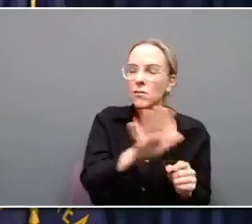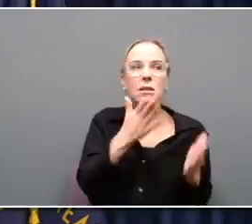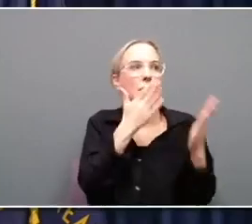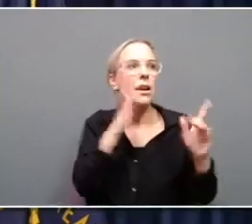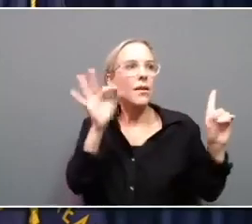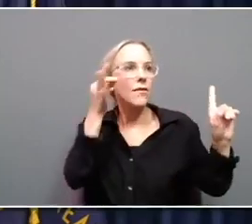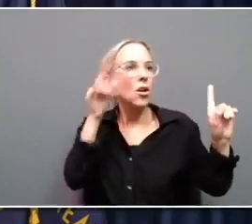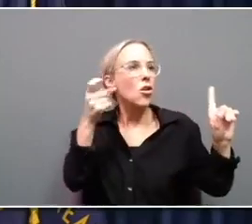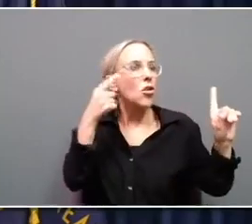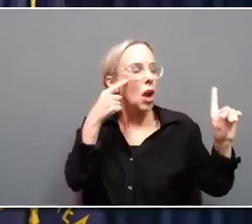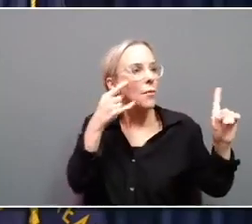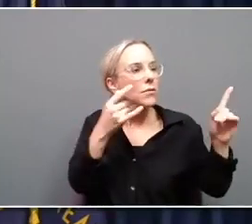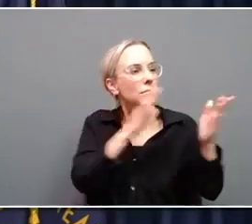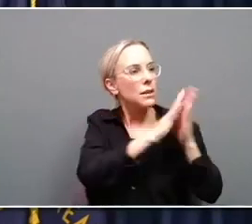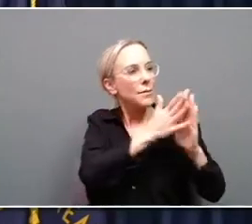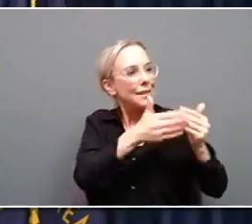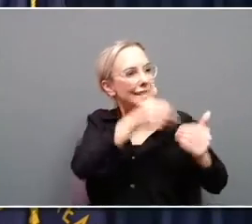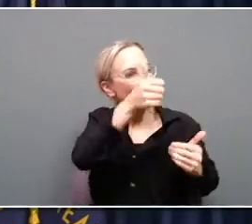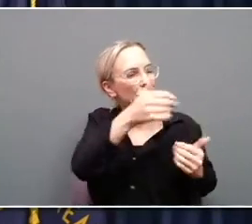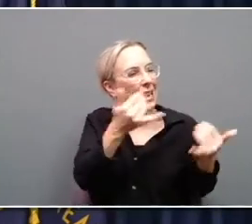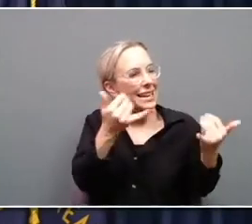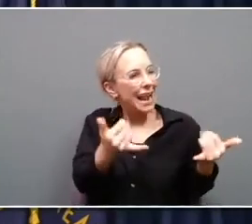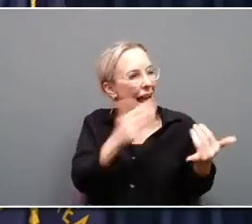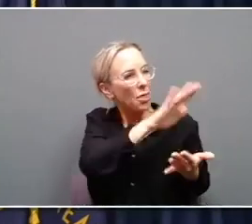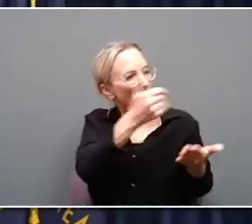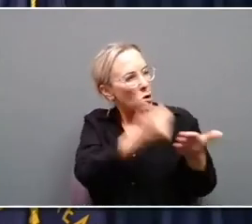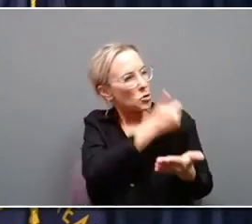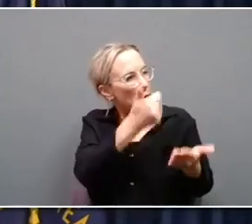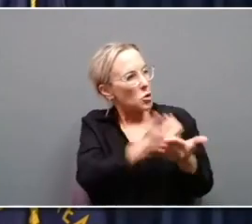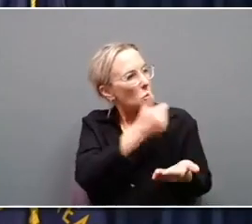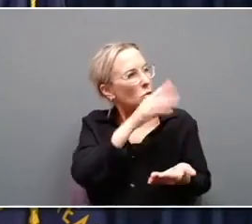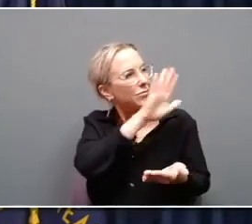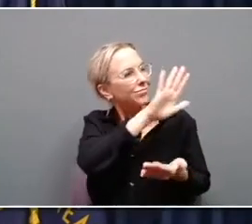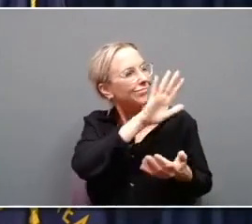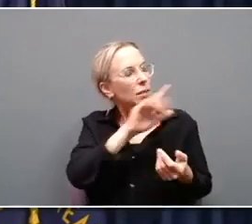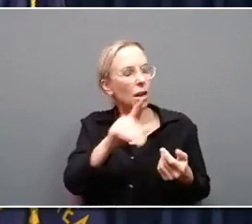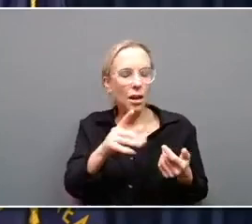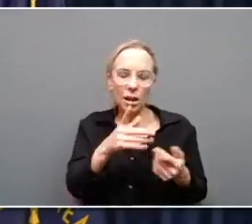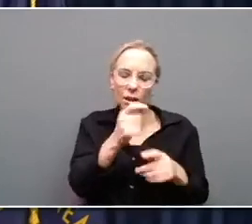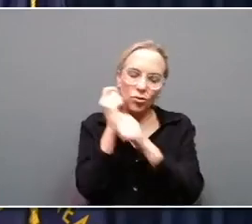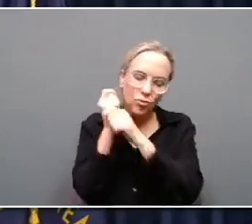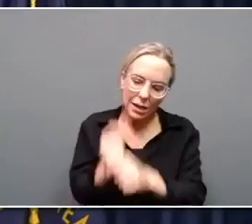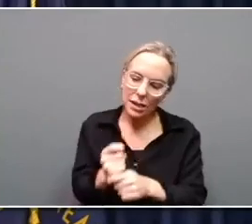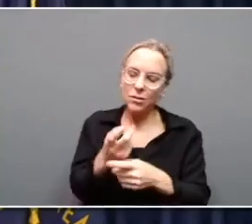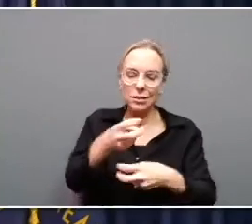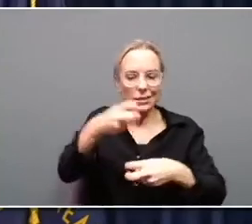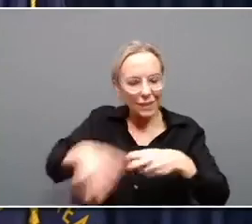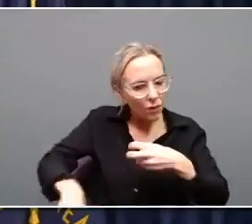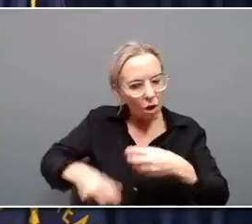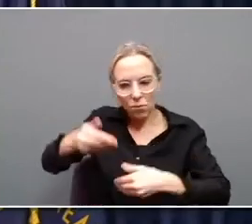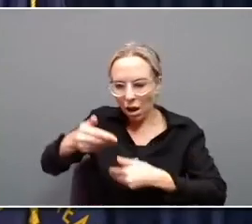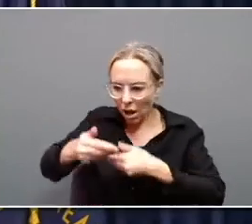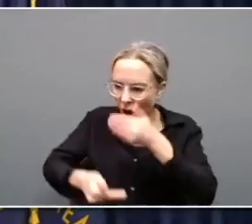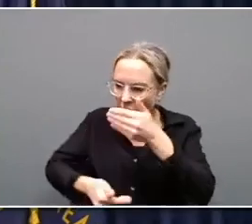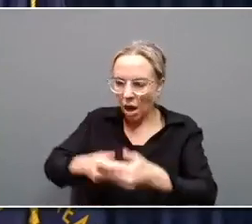easy, but now wants people to go through the traditional, much more difficult process. By extending kids, first